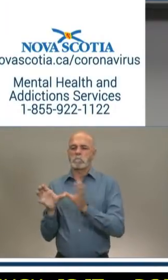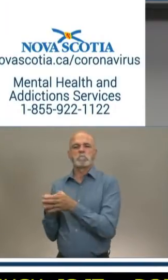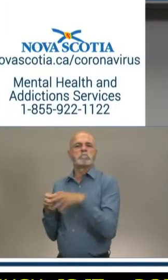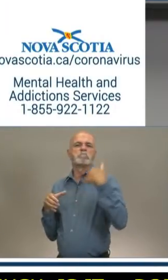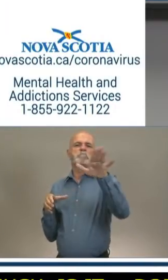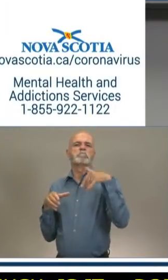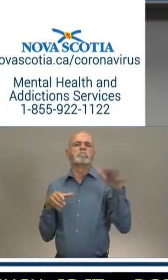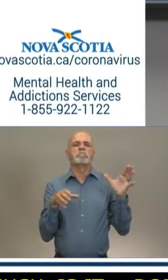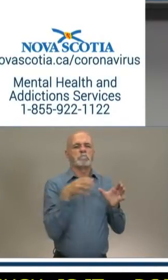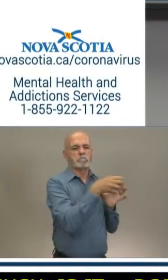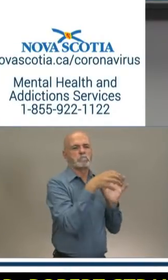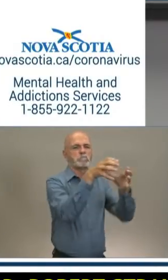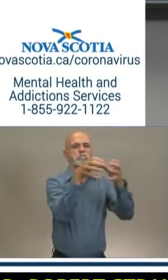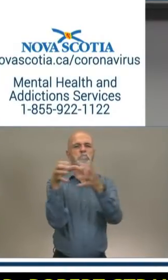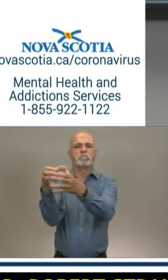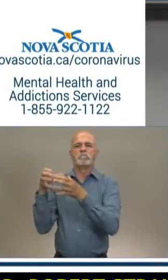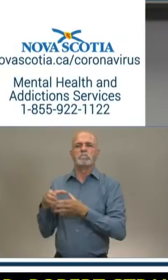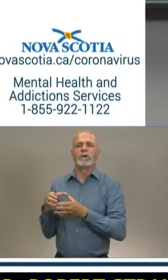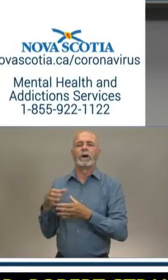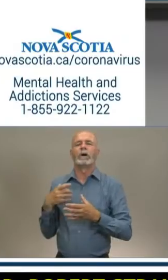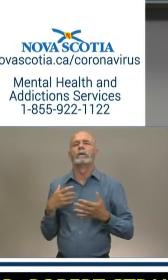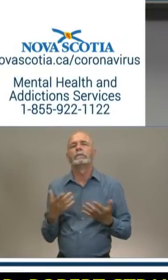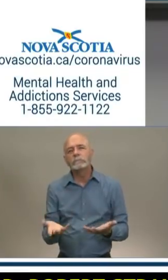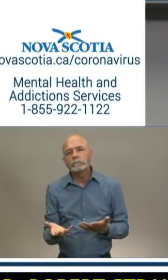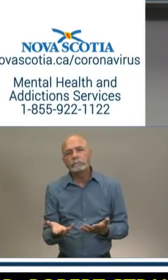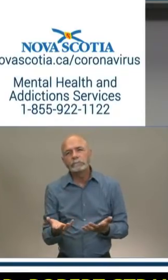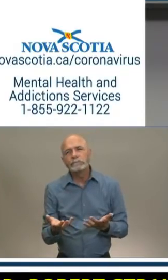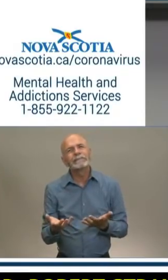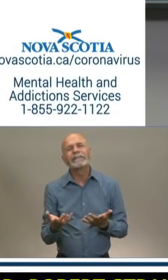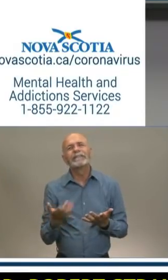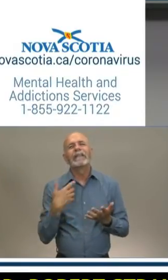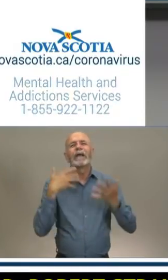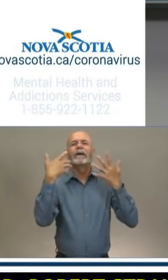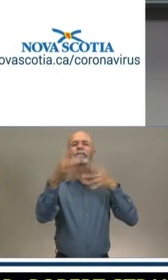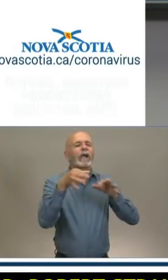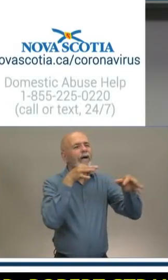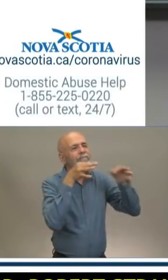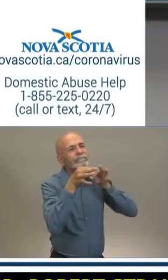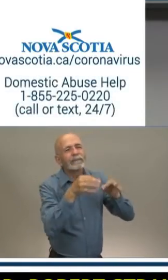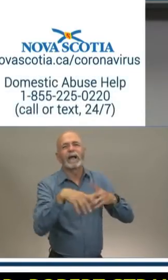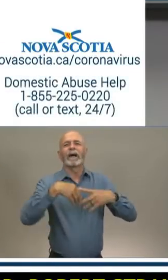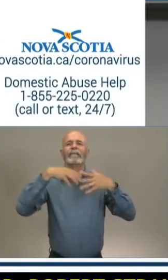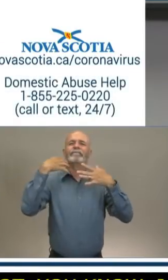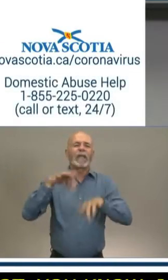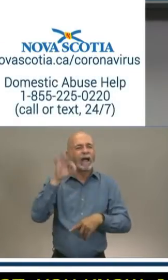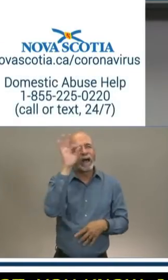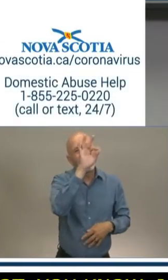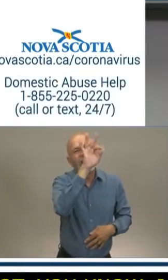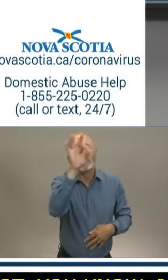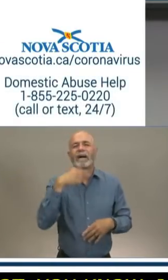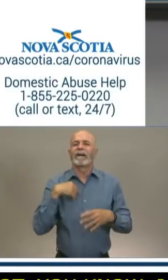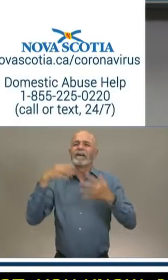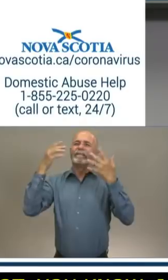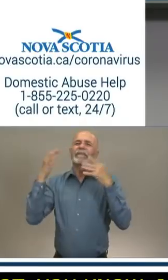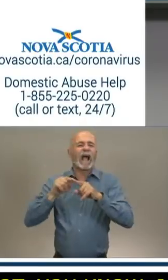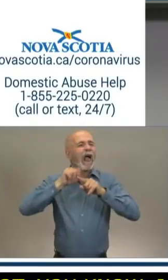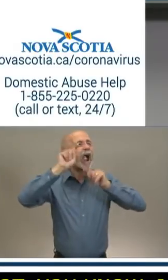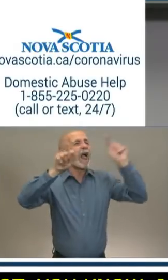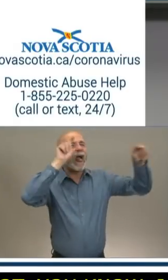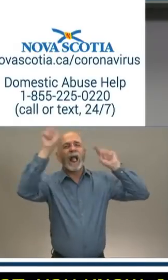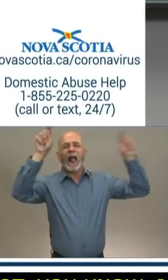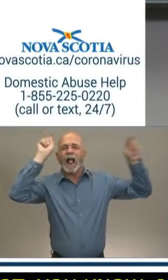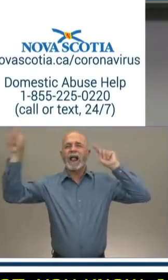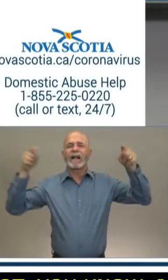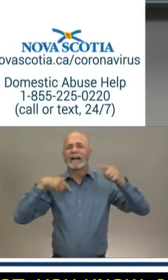lot. I've been doing more presentations to people outside of Nova Scotia on the